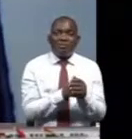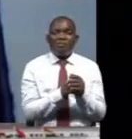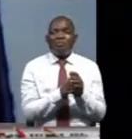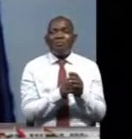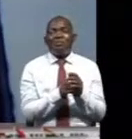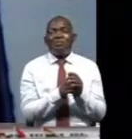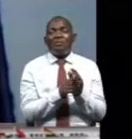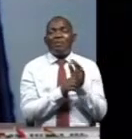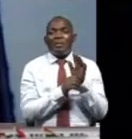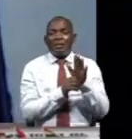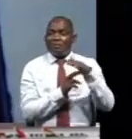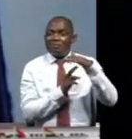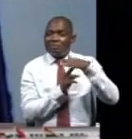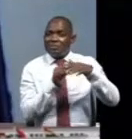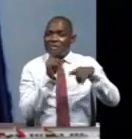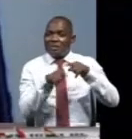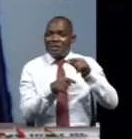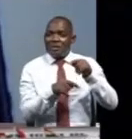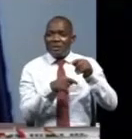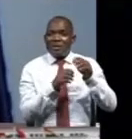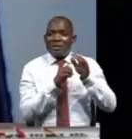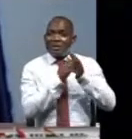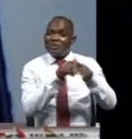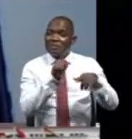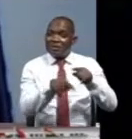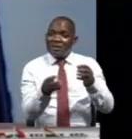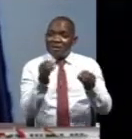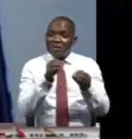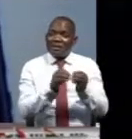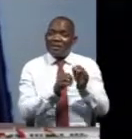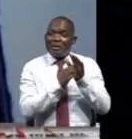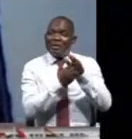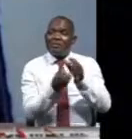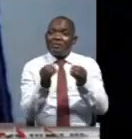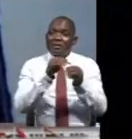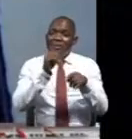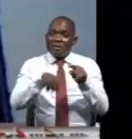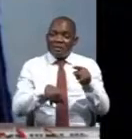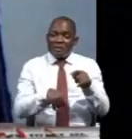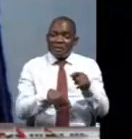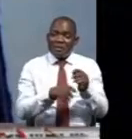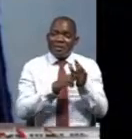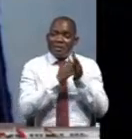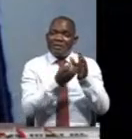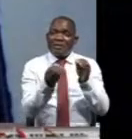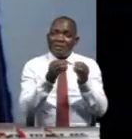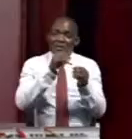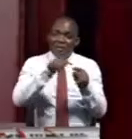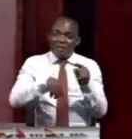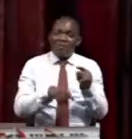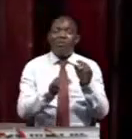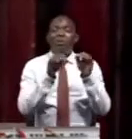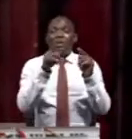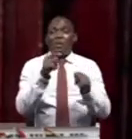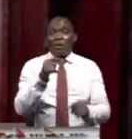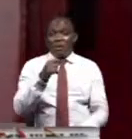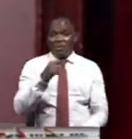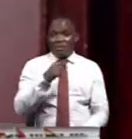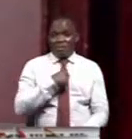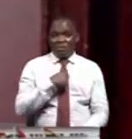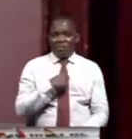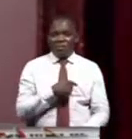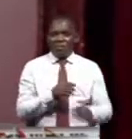Can I give an example? You can't give examples here. Now, For an example, now I'm